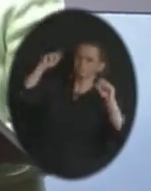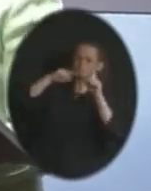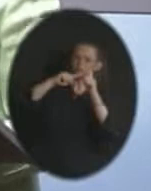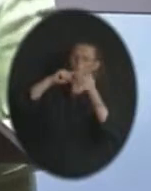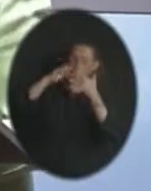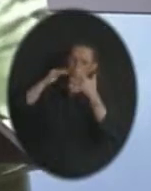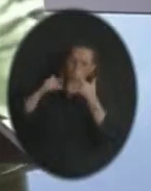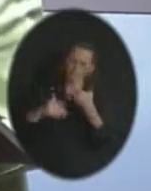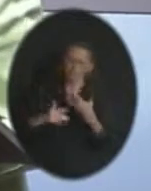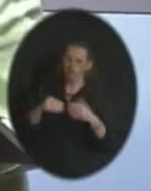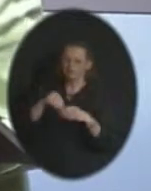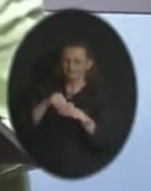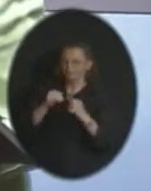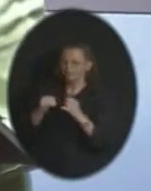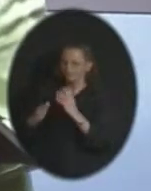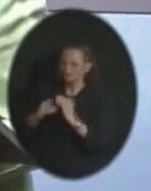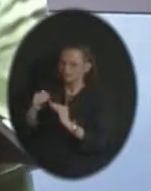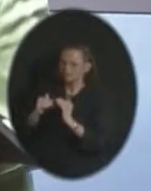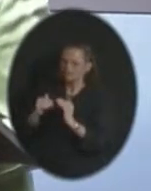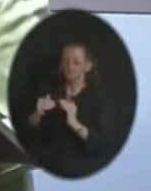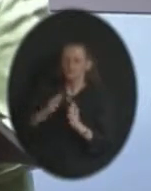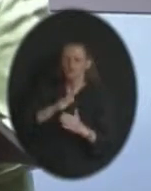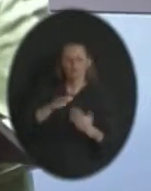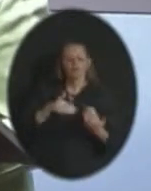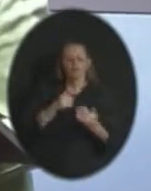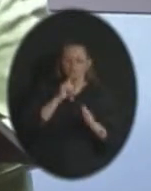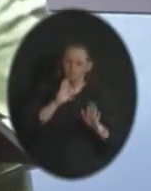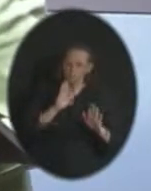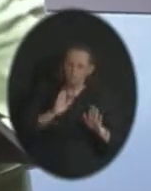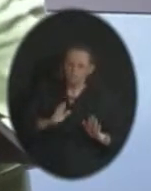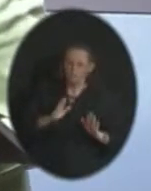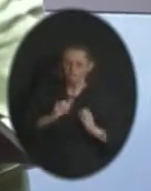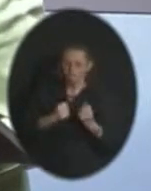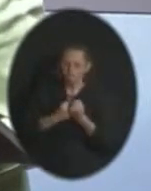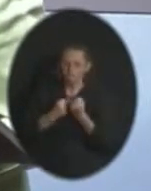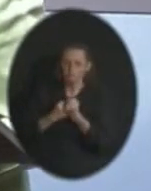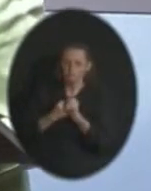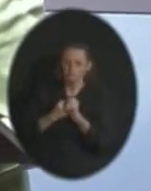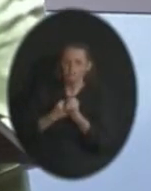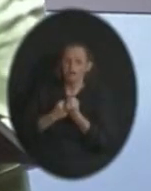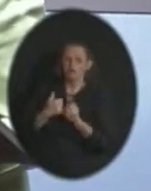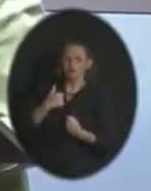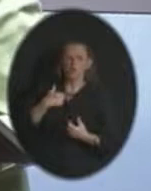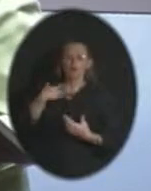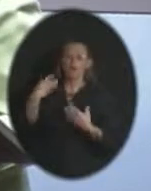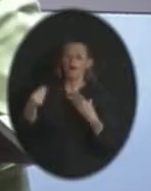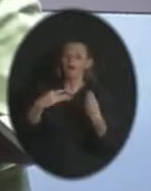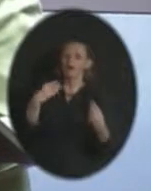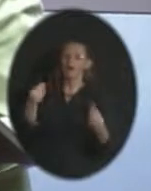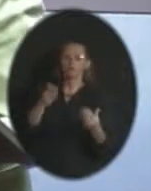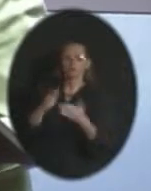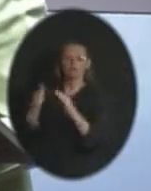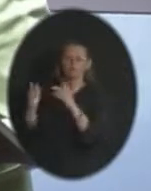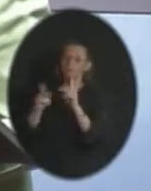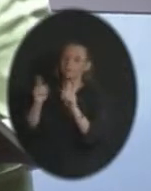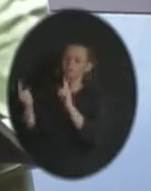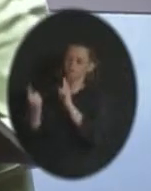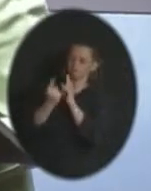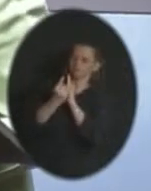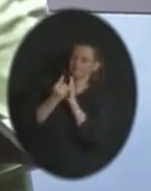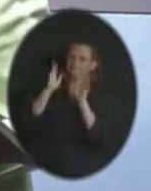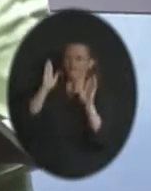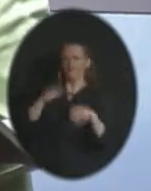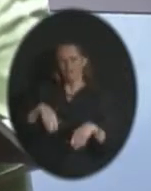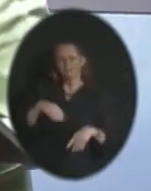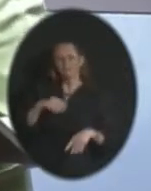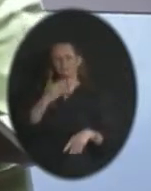do. Everybody's been wonderful and supportive. I appreciate people coming up to me when I'm out in the community. People I don't know in the school district will say, oh, it's so good to see you,